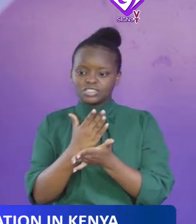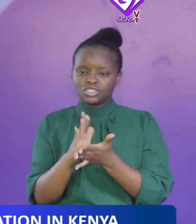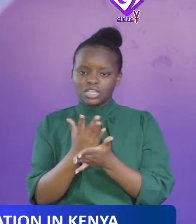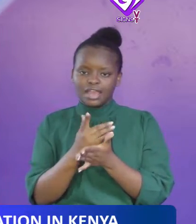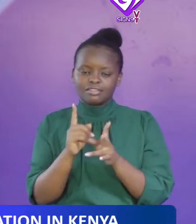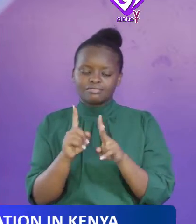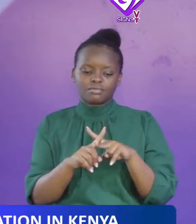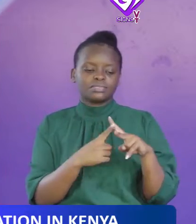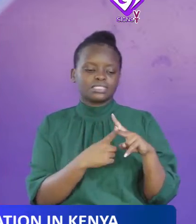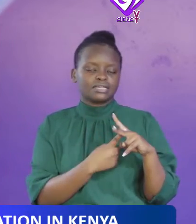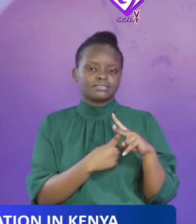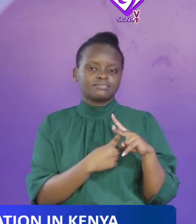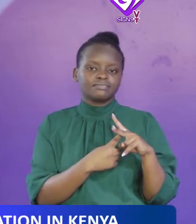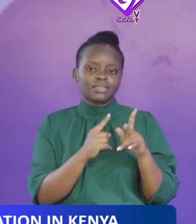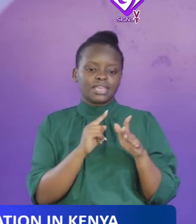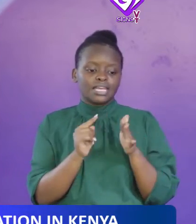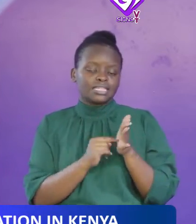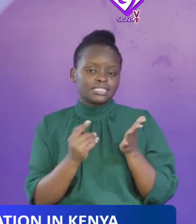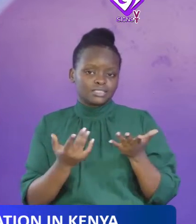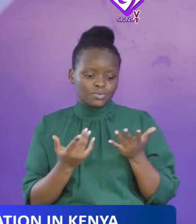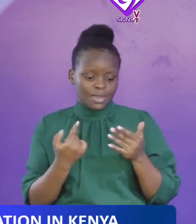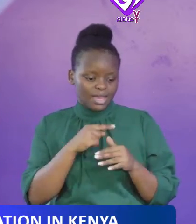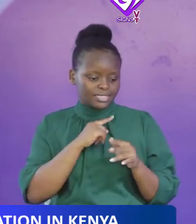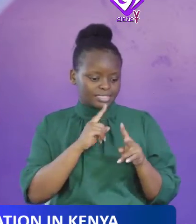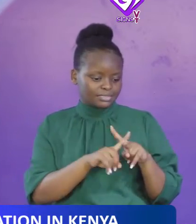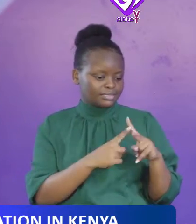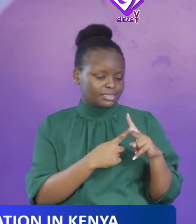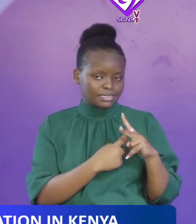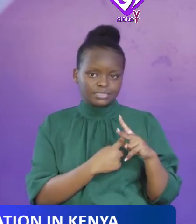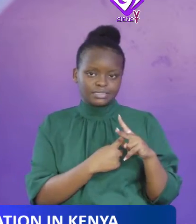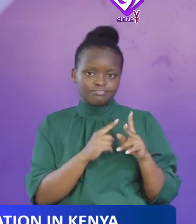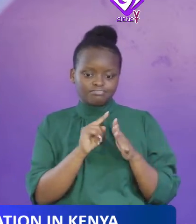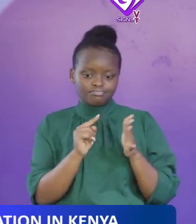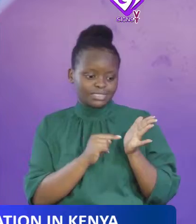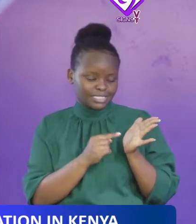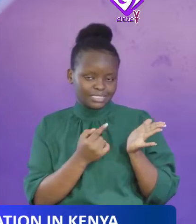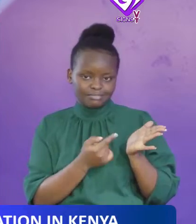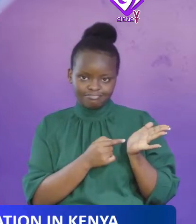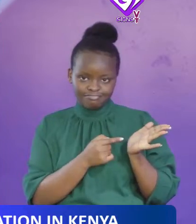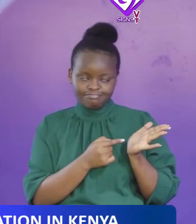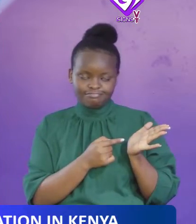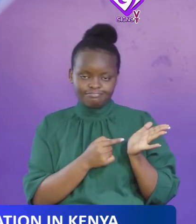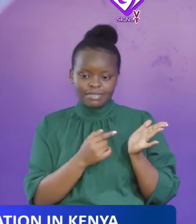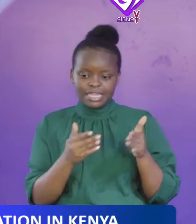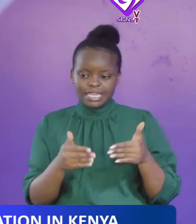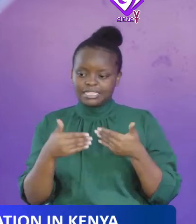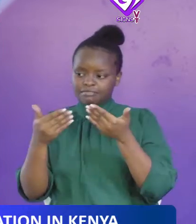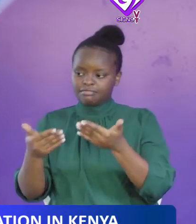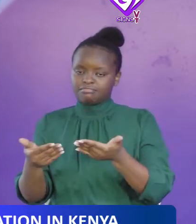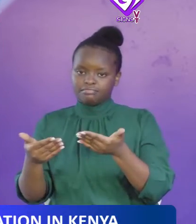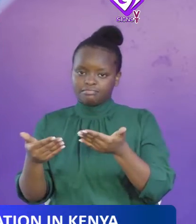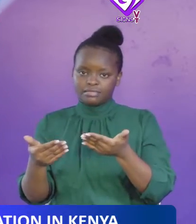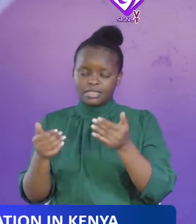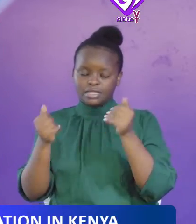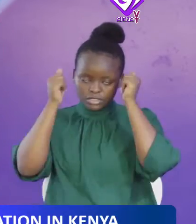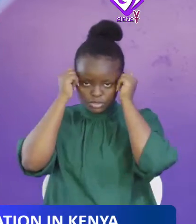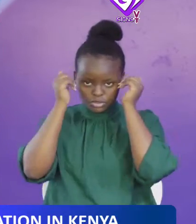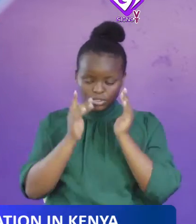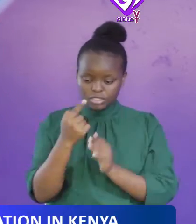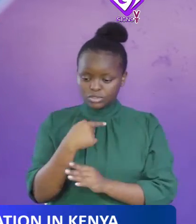go. This is where we are starting from. Yeah. And this we're handing to you over students who